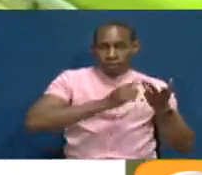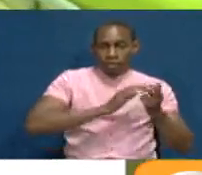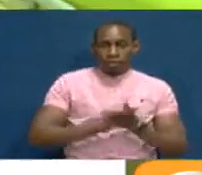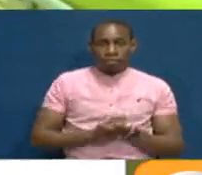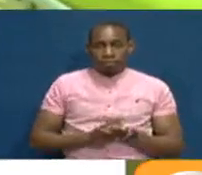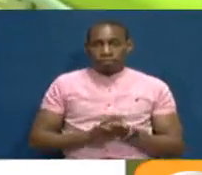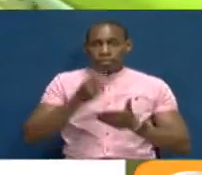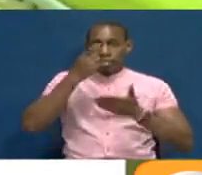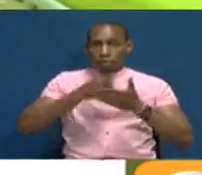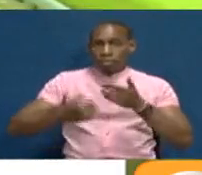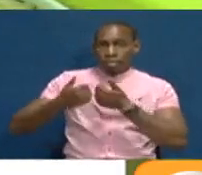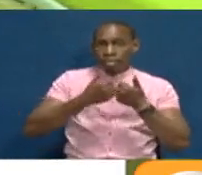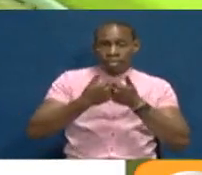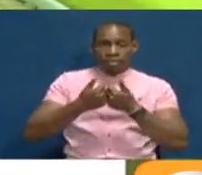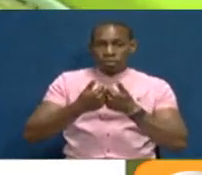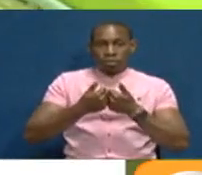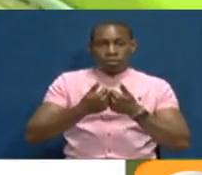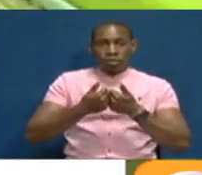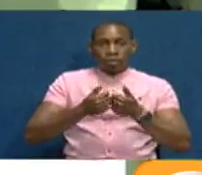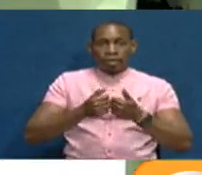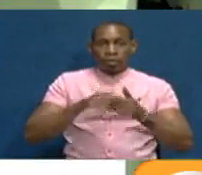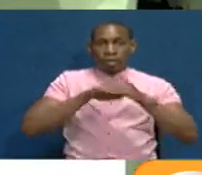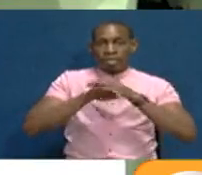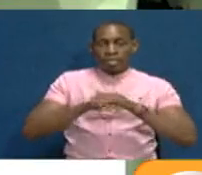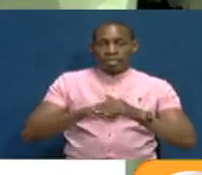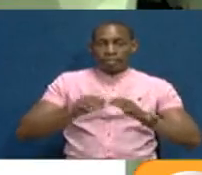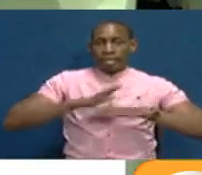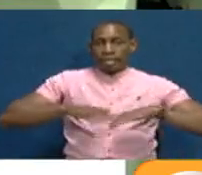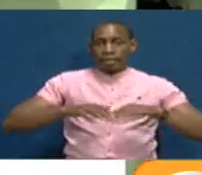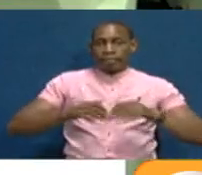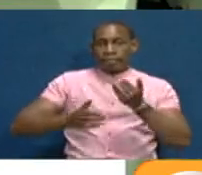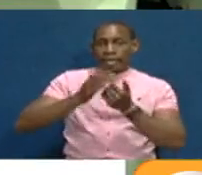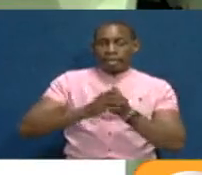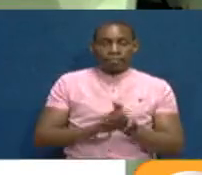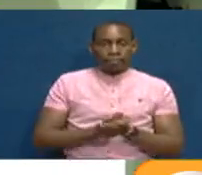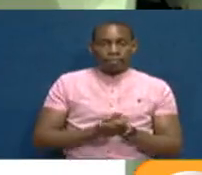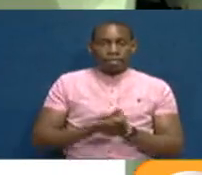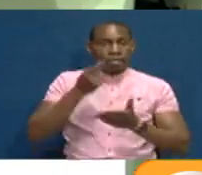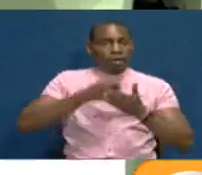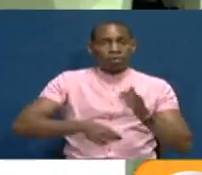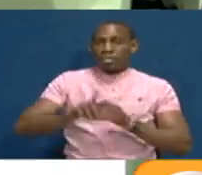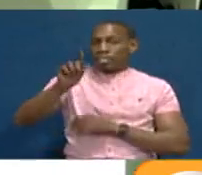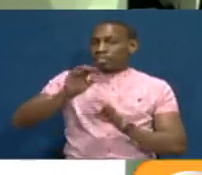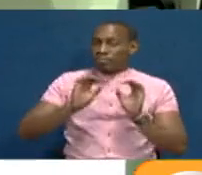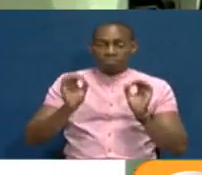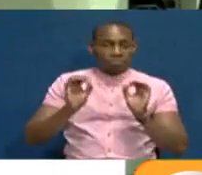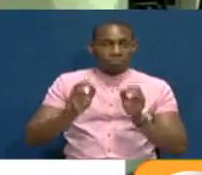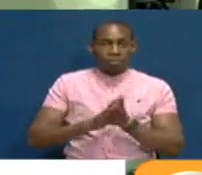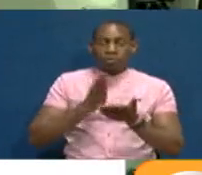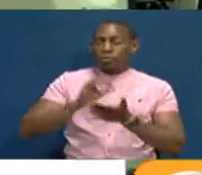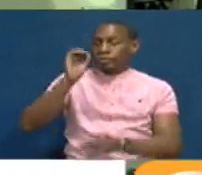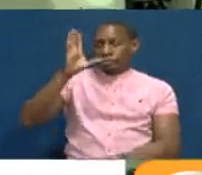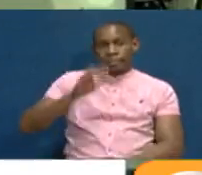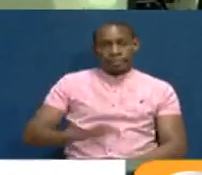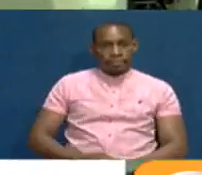Cost is a barrier to adequate fertility care for patients. This is not affordable for Kenyans, we can say that. It's